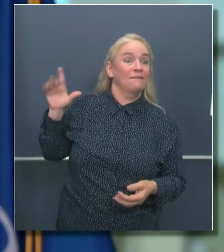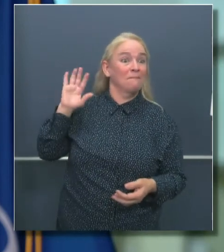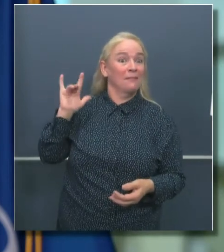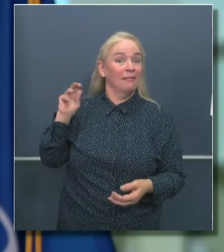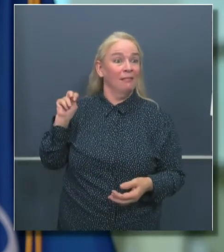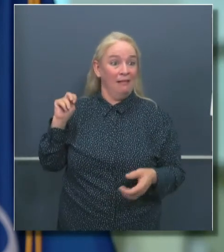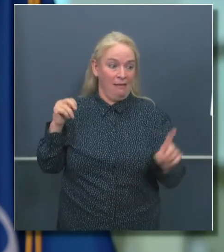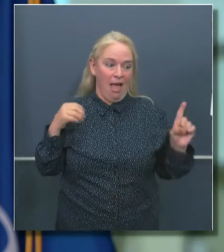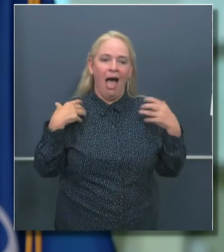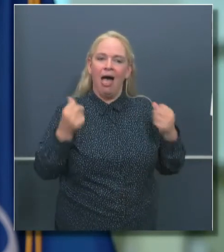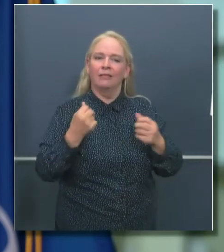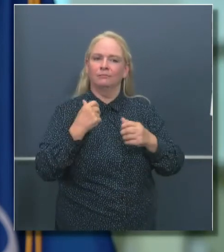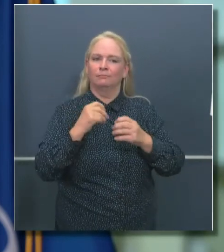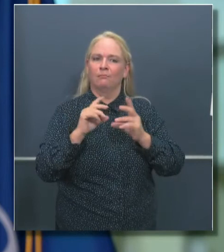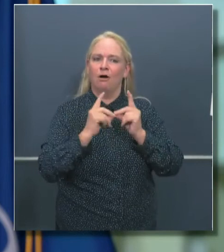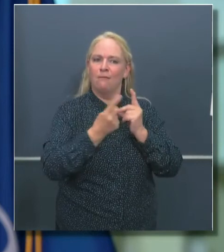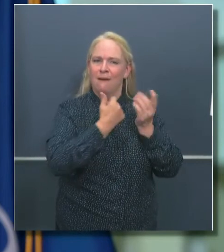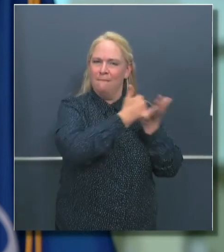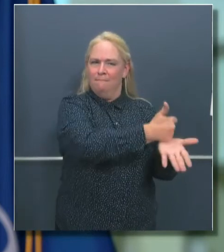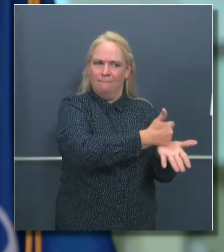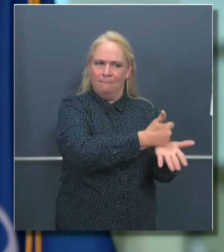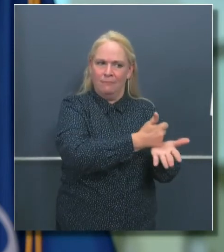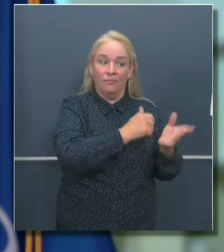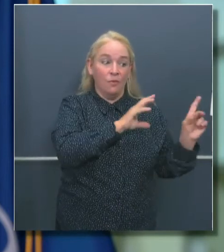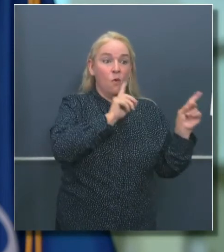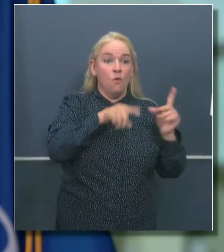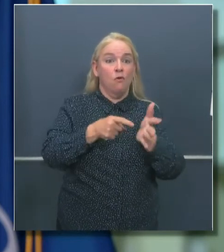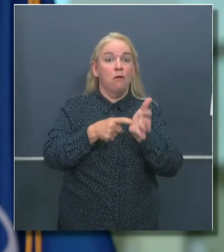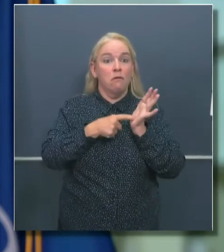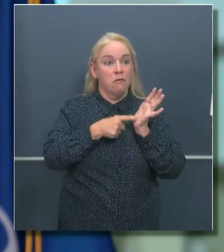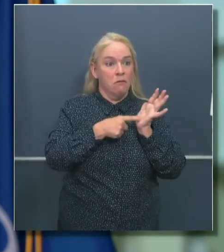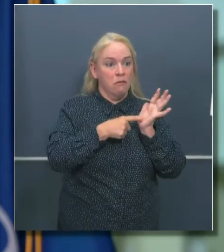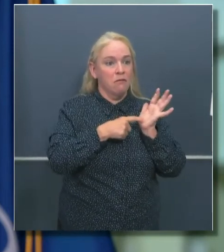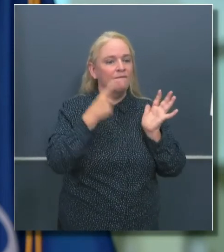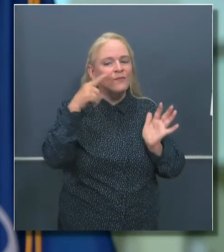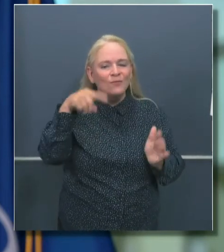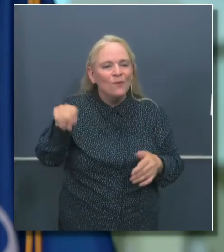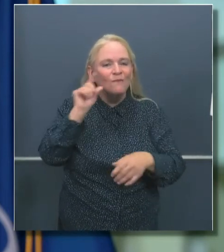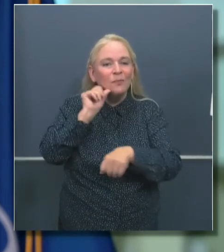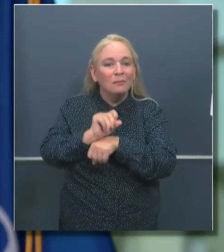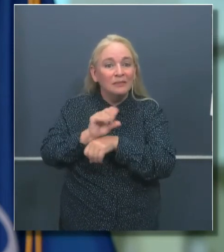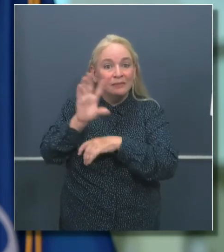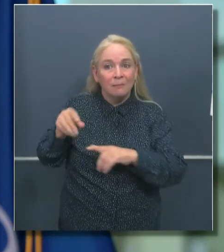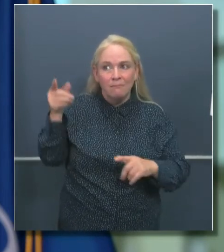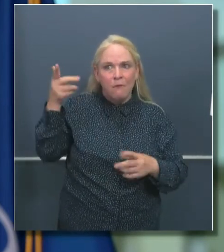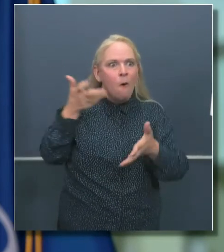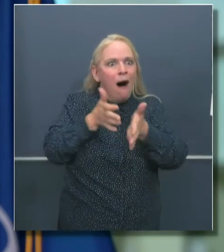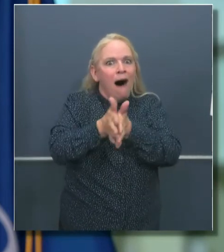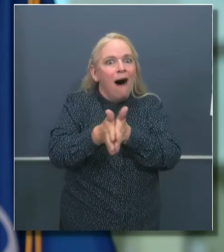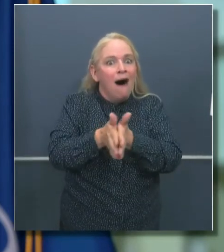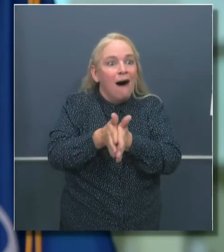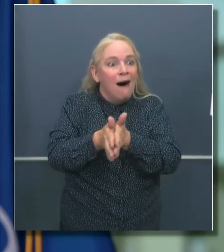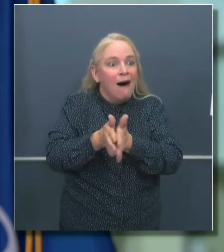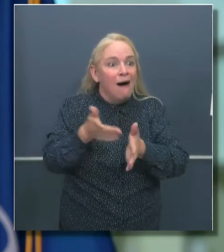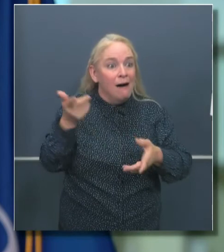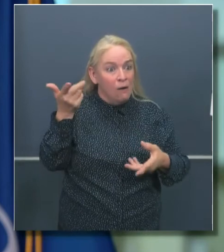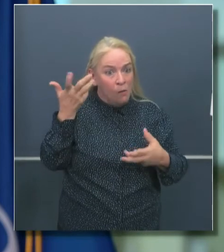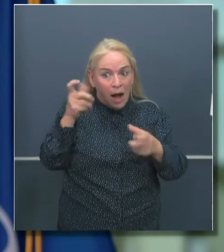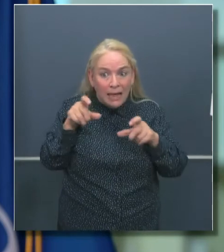mandates transcends, again, just the business sector. And that includes masks. It includes a